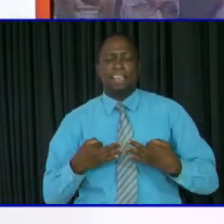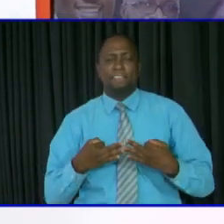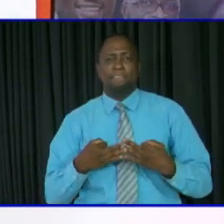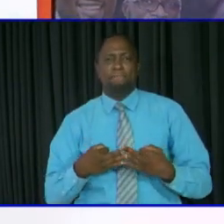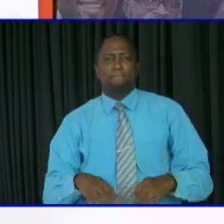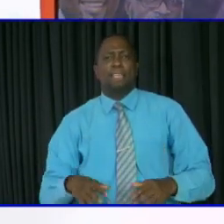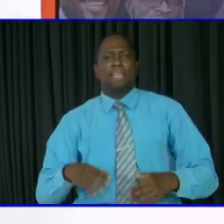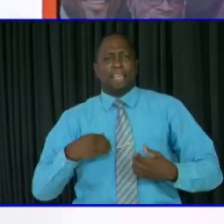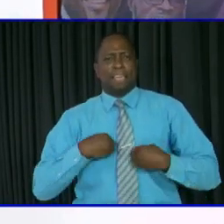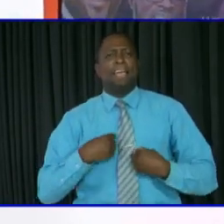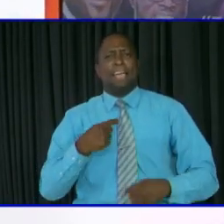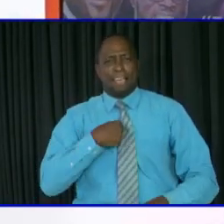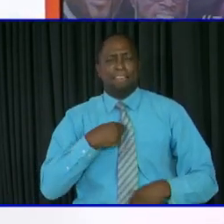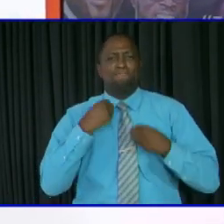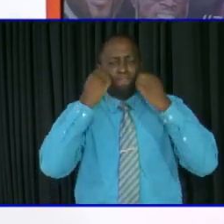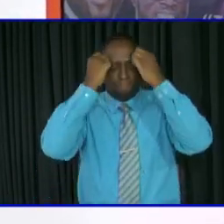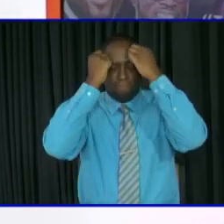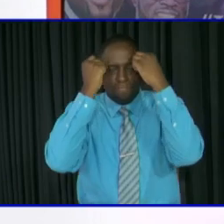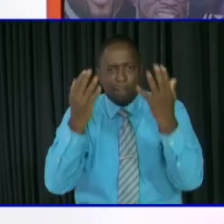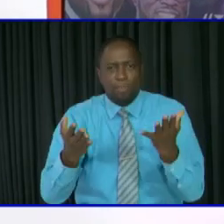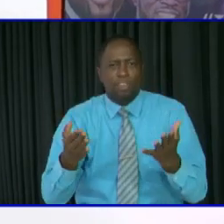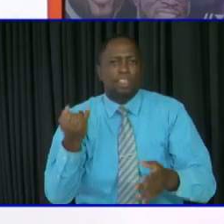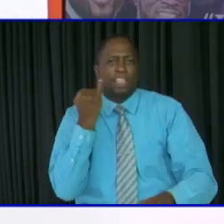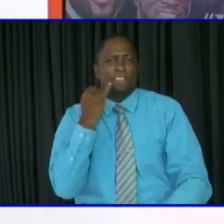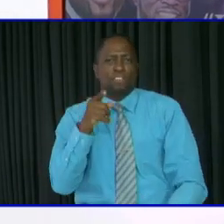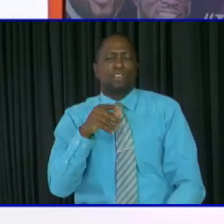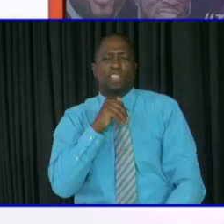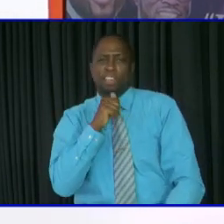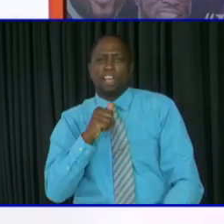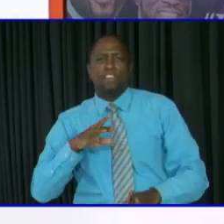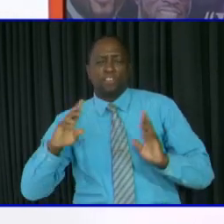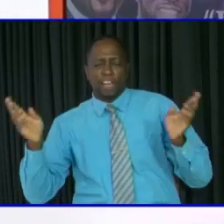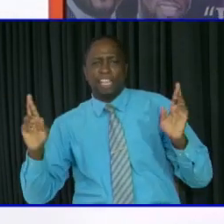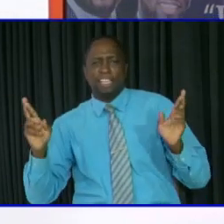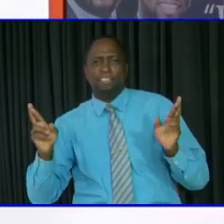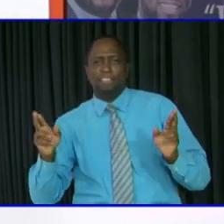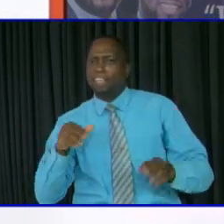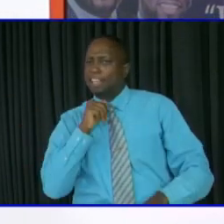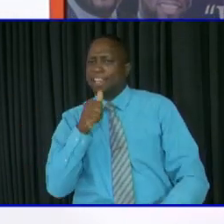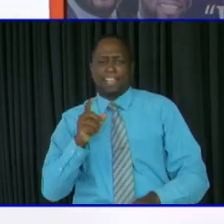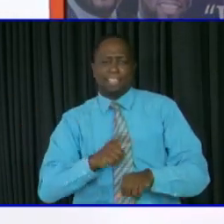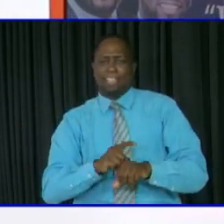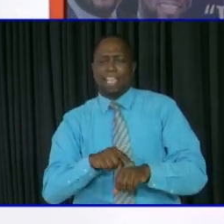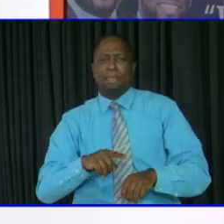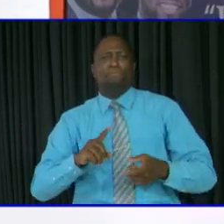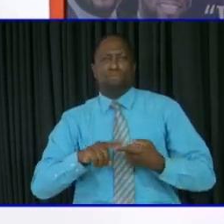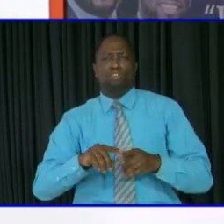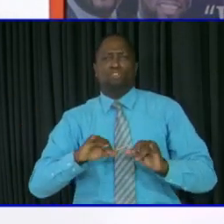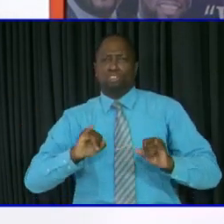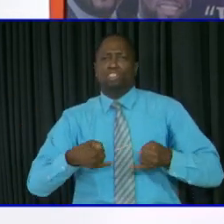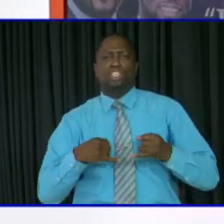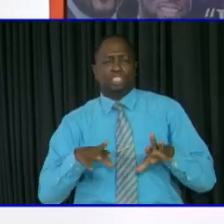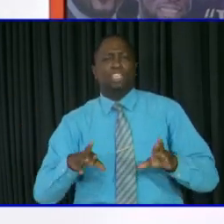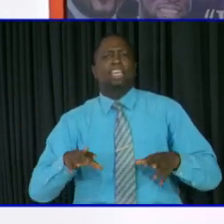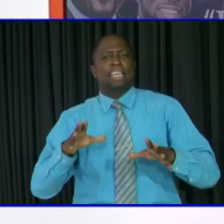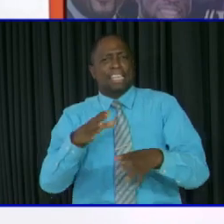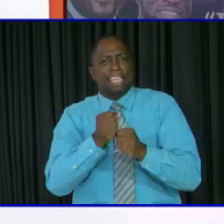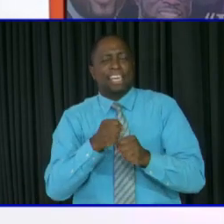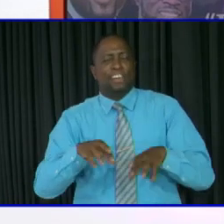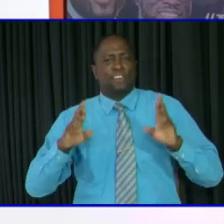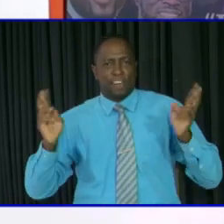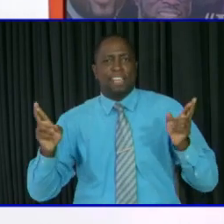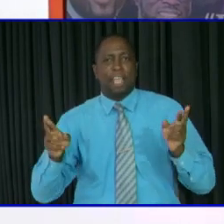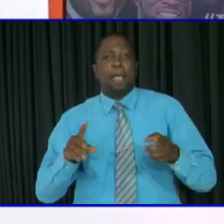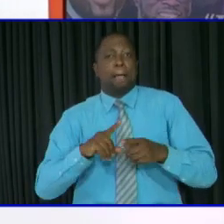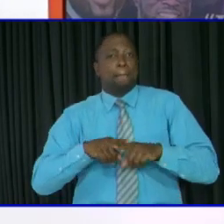submit to you that if you're not ready, it's time not just to get ready, it's time to stay ready,